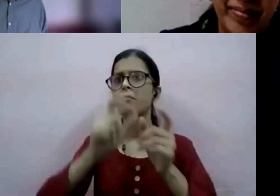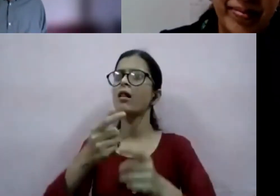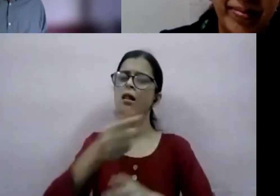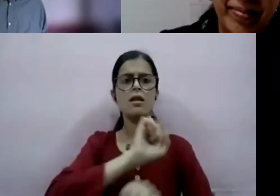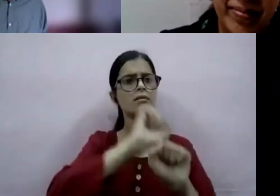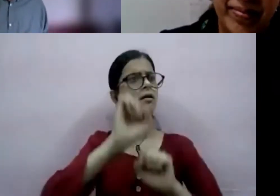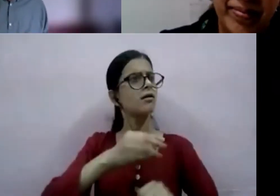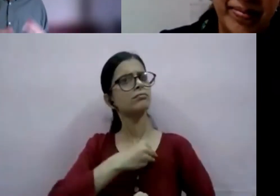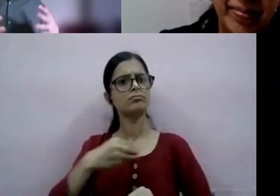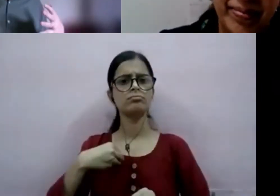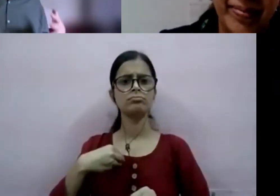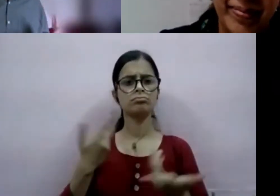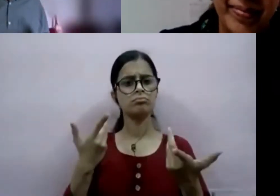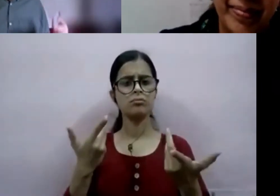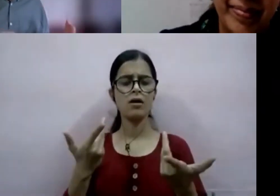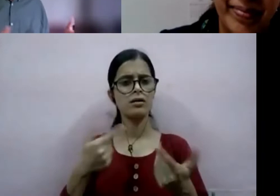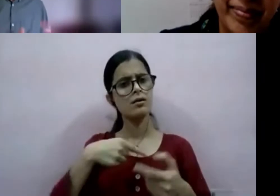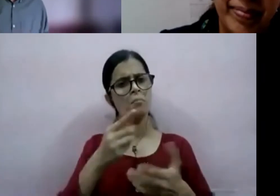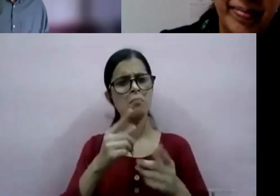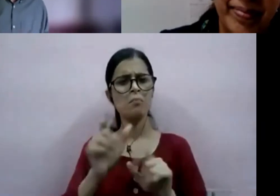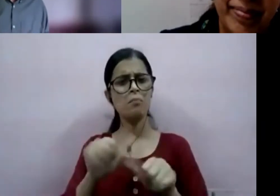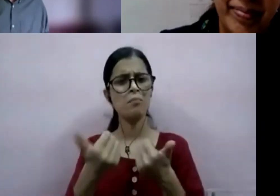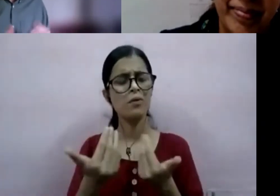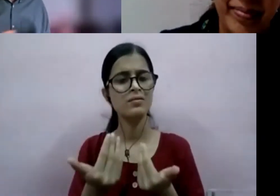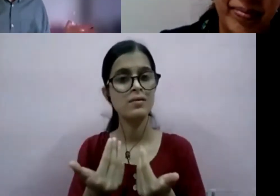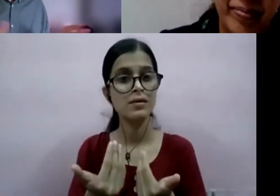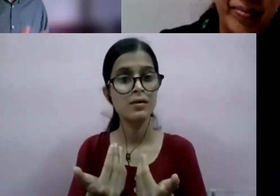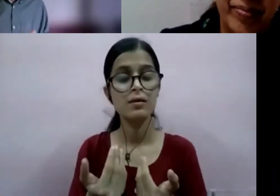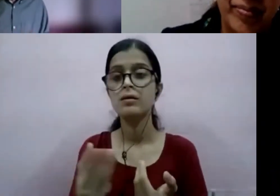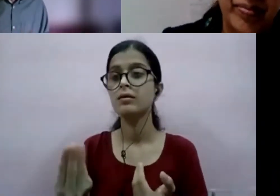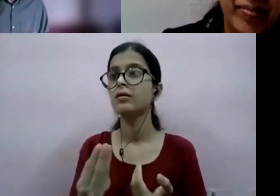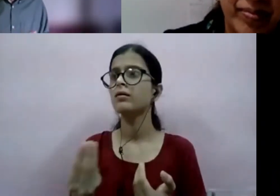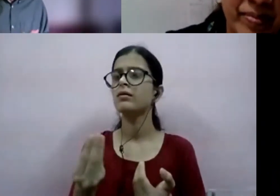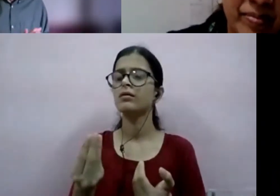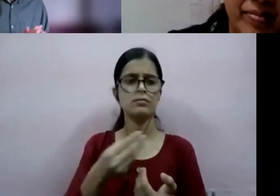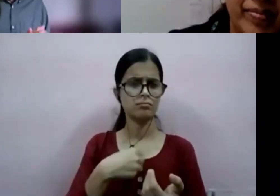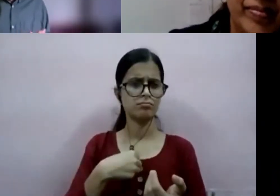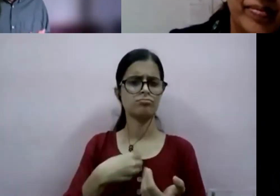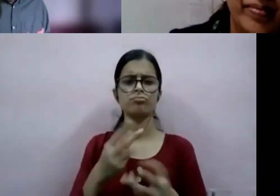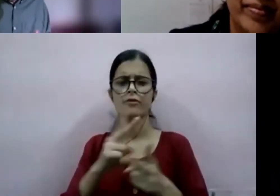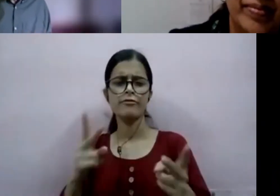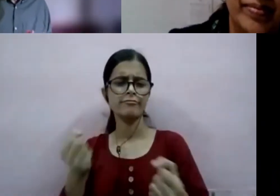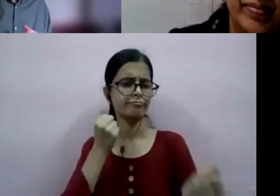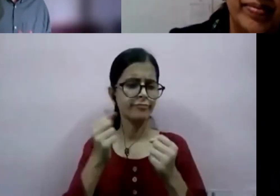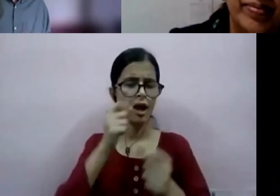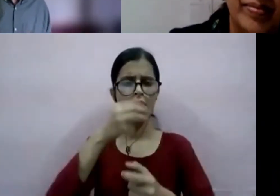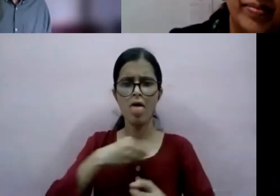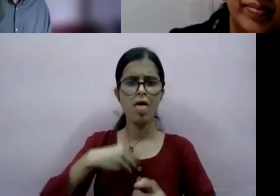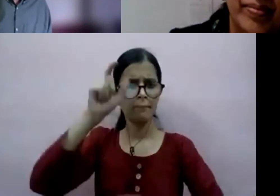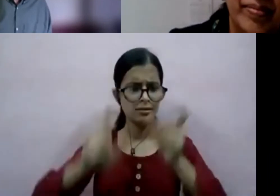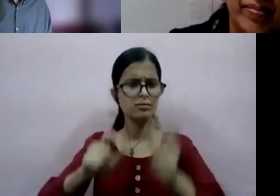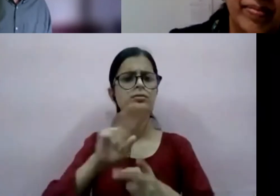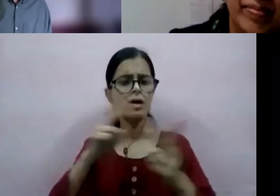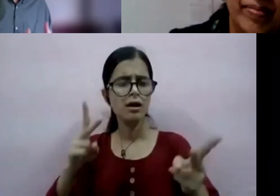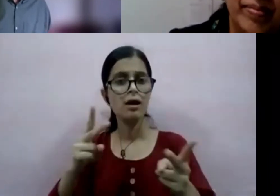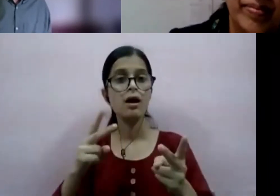like disabled people. So I think that most people who work in medicine, most physios and so on, you know, they're working to help us. And I think